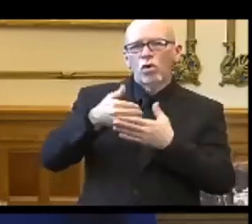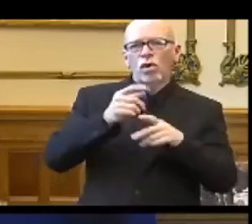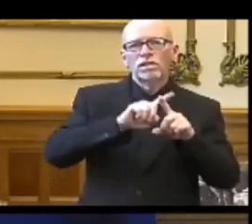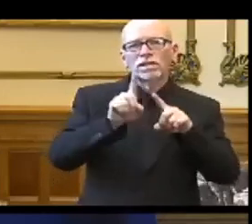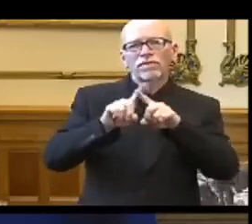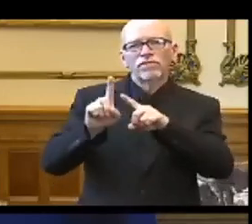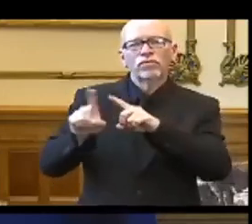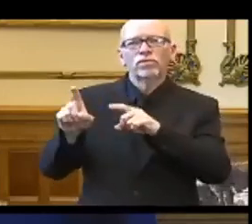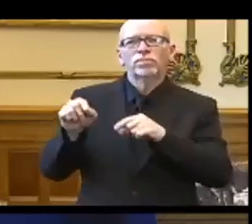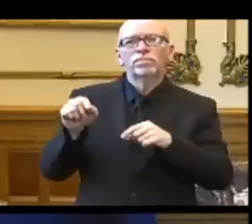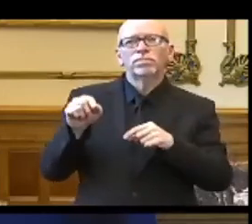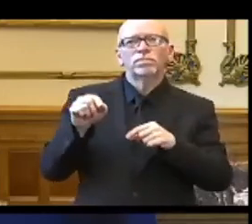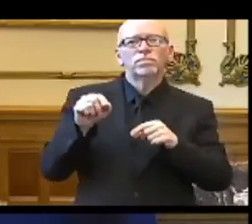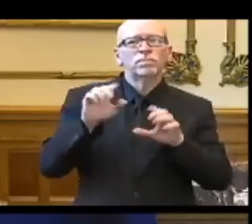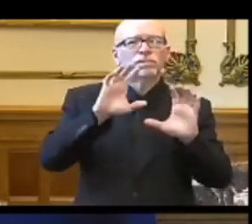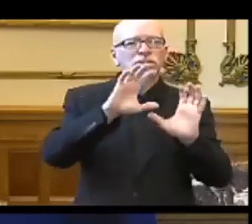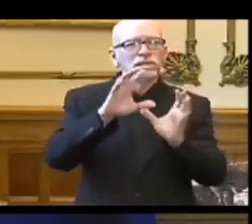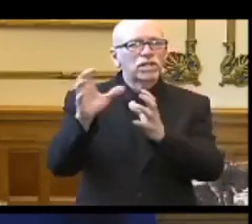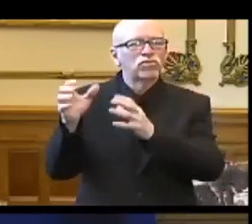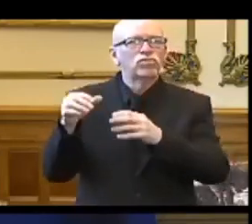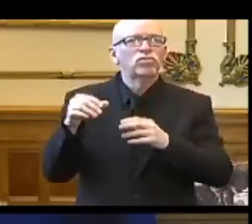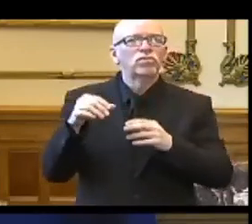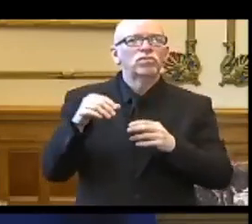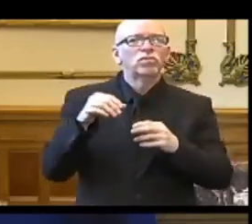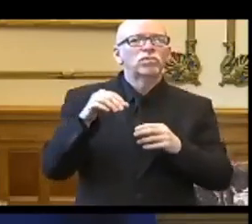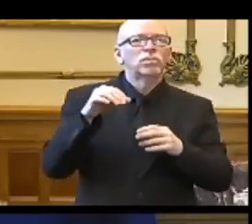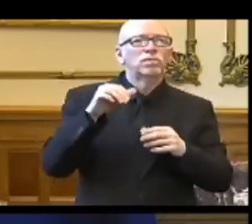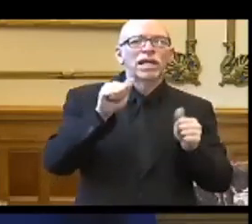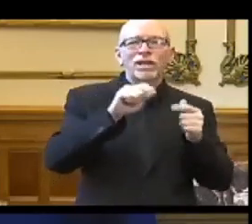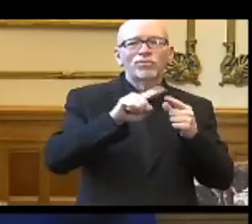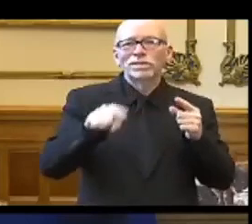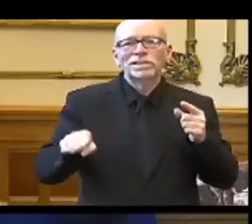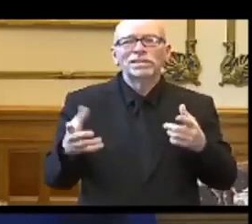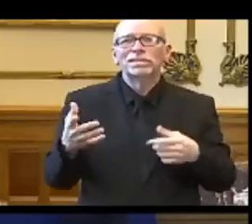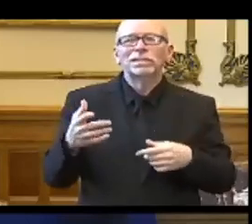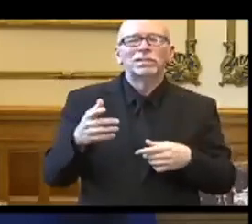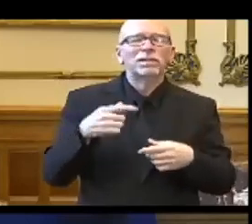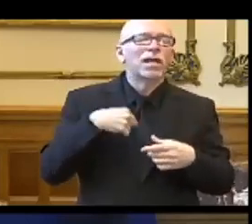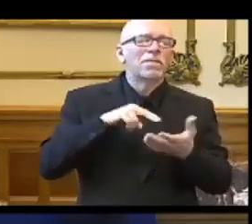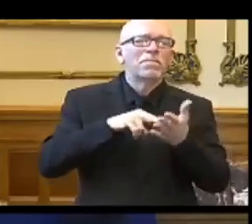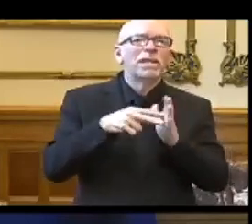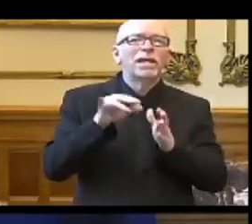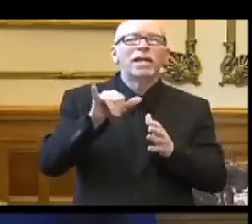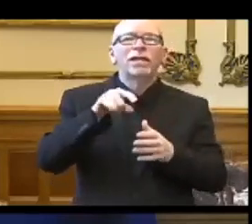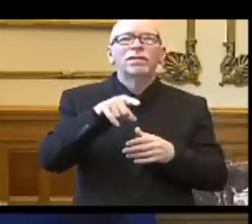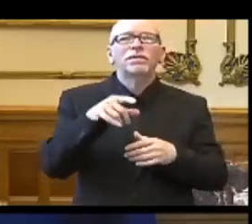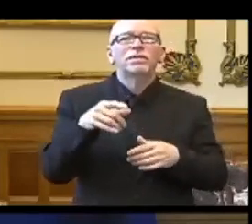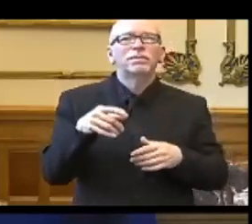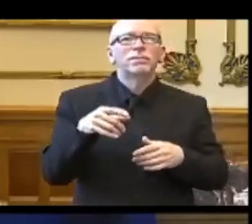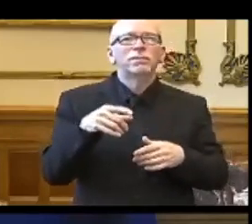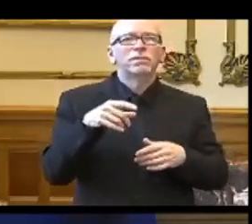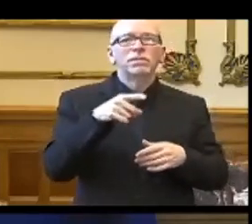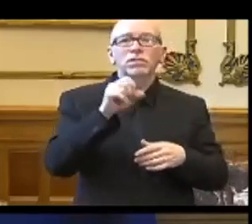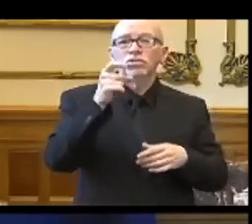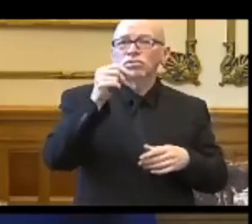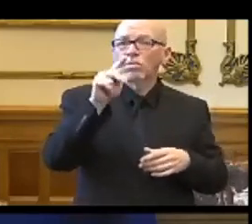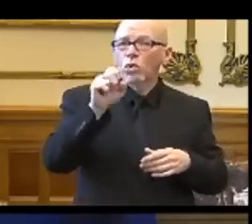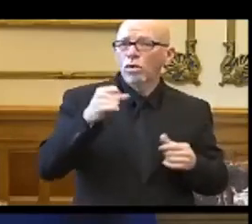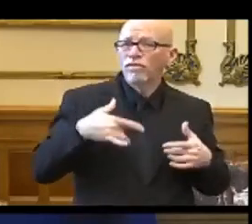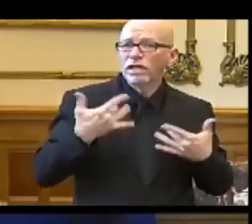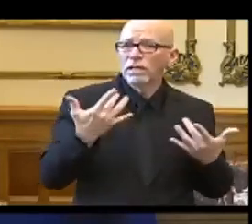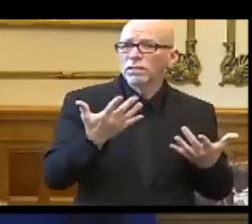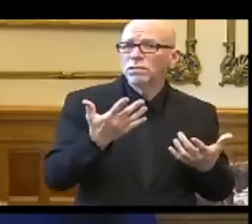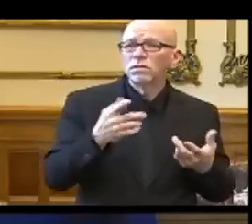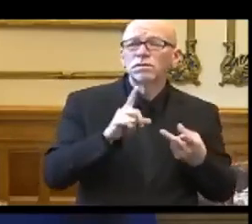different sectors out there from A to Z, and what I'm referring to is whether it's sporting events